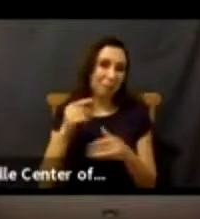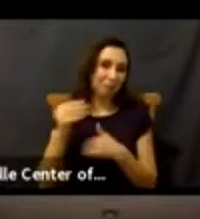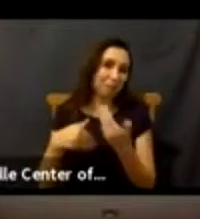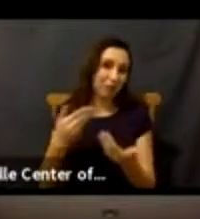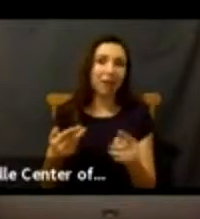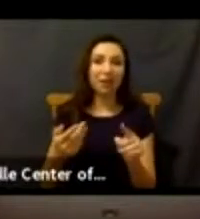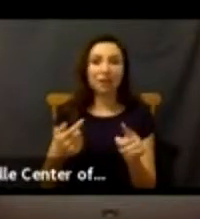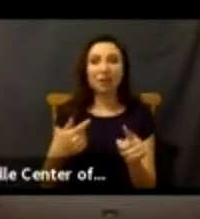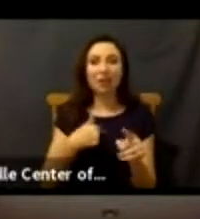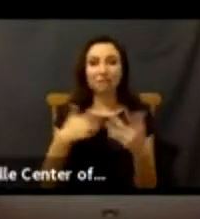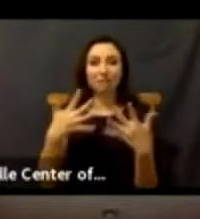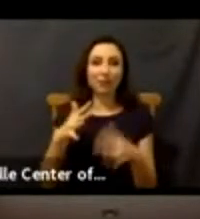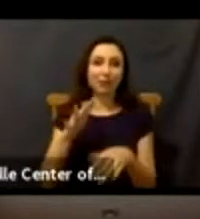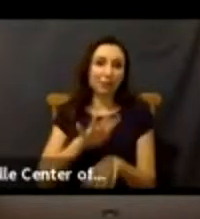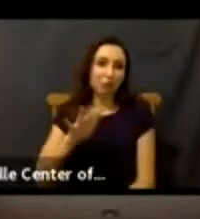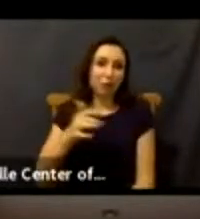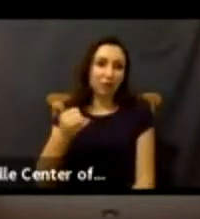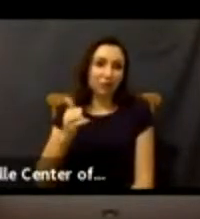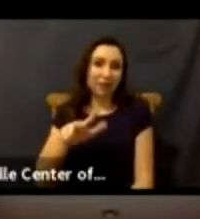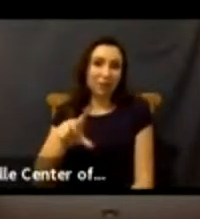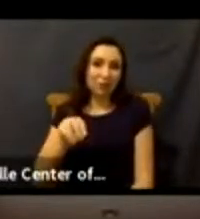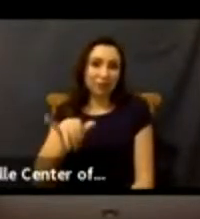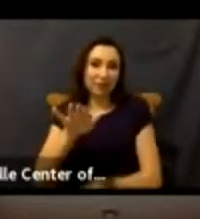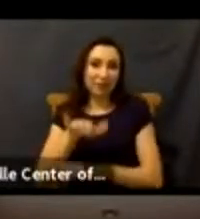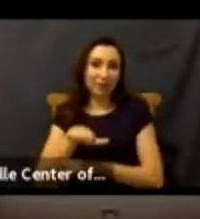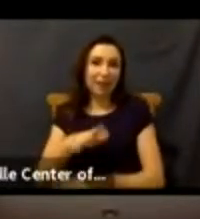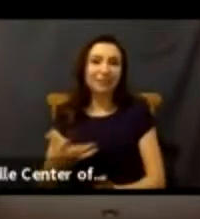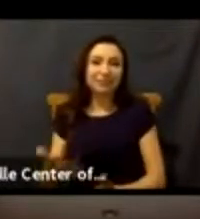I finished about 10:30 at night. So,